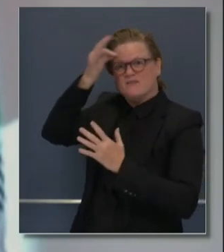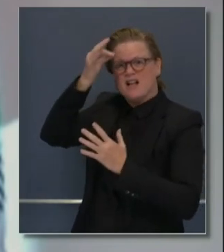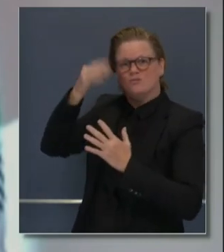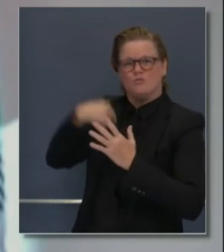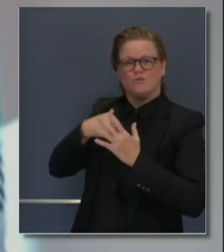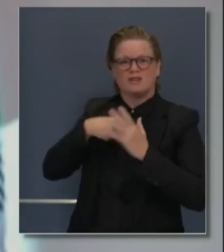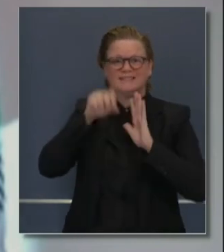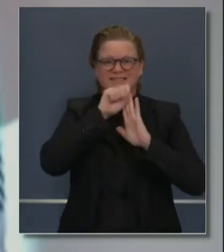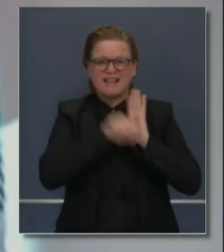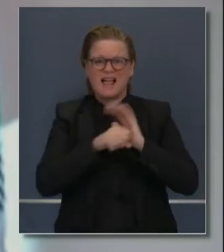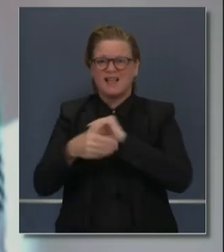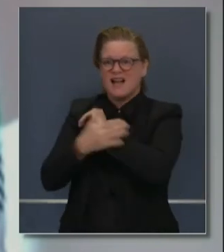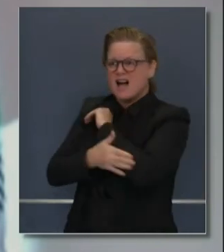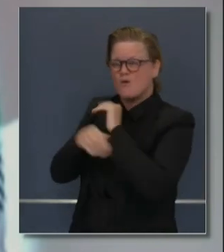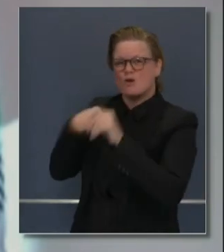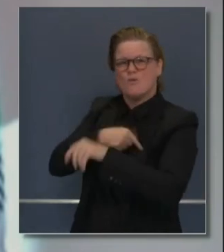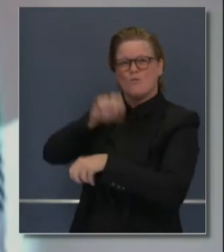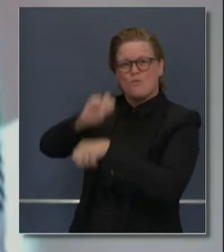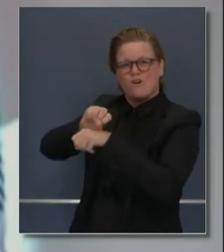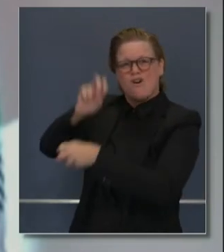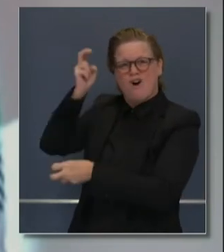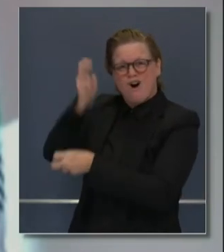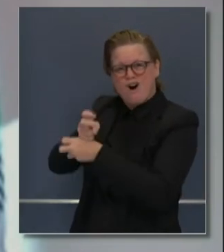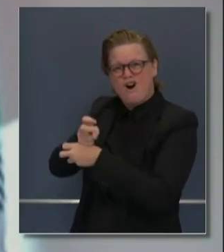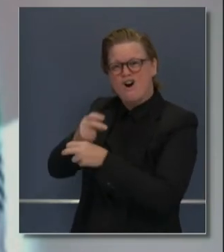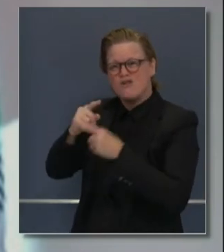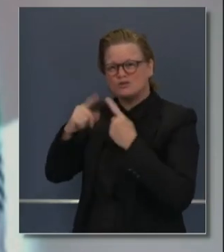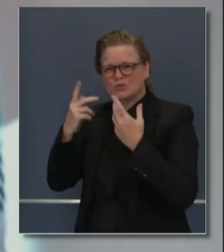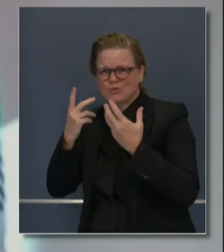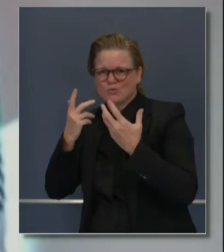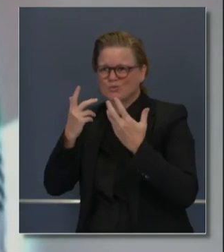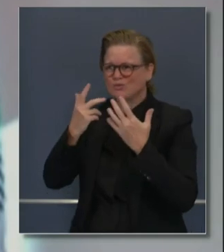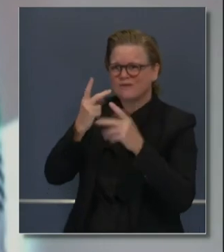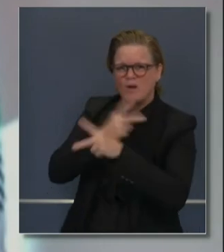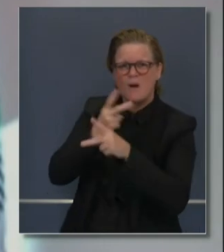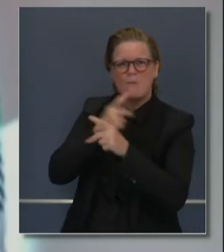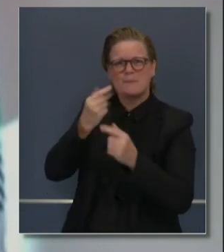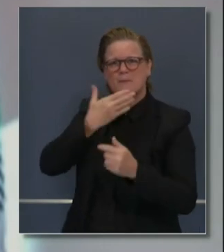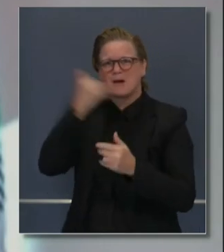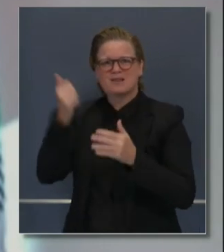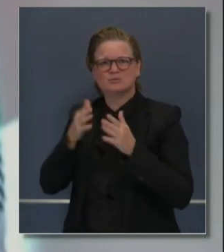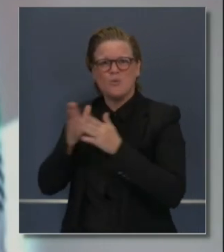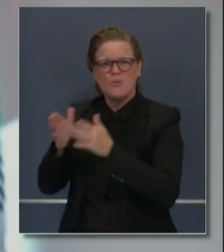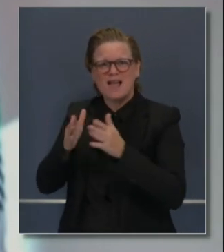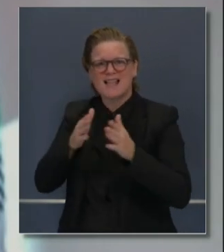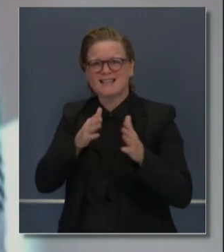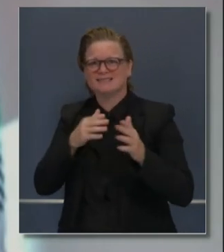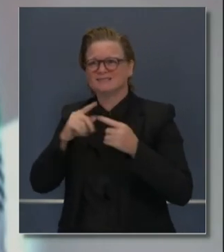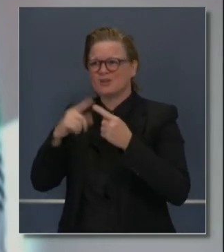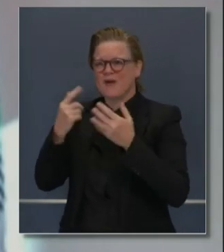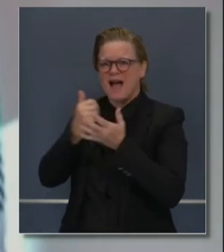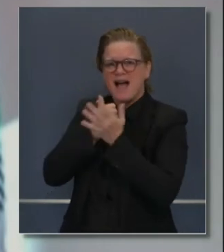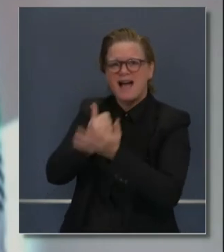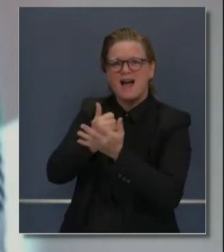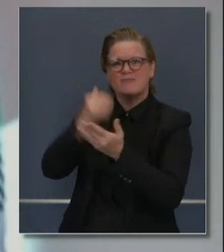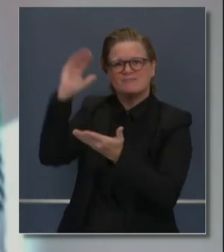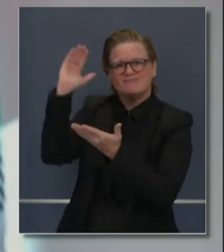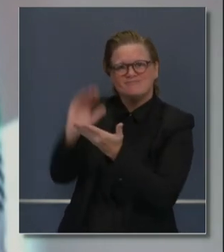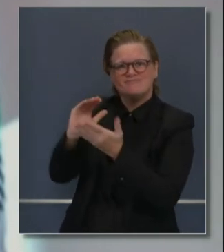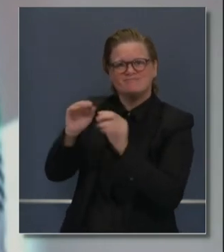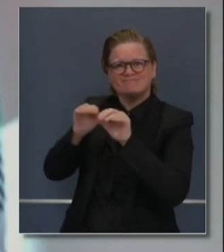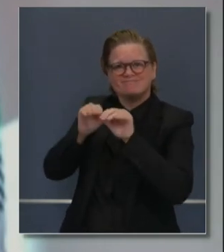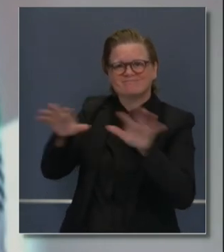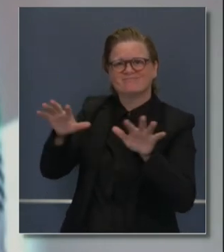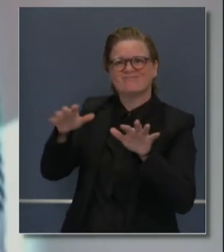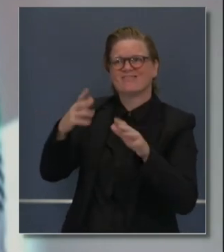number of articles in the national press have been looking at the time frame for quarantine. And when we think that it's appropriate